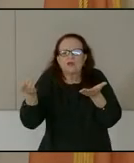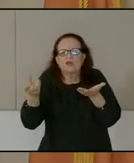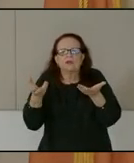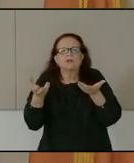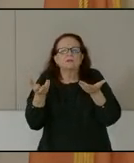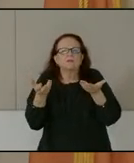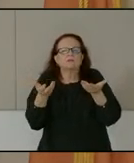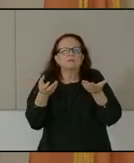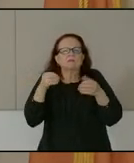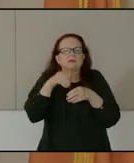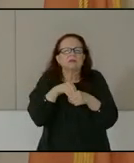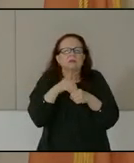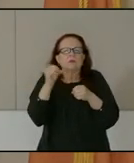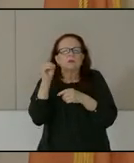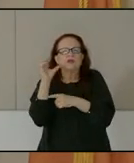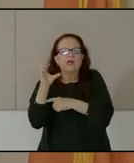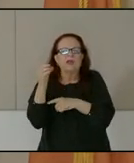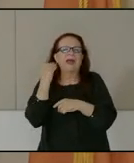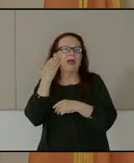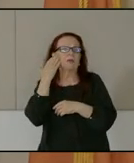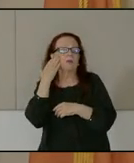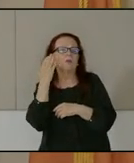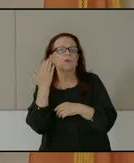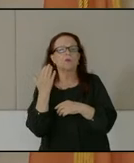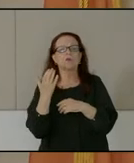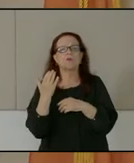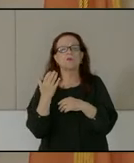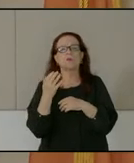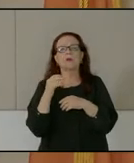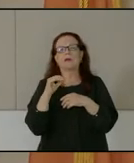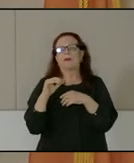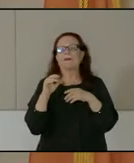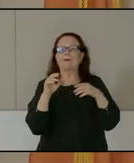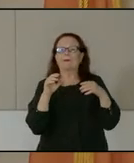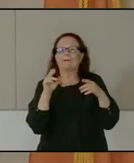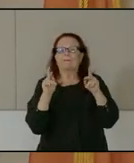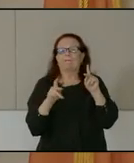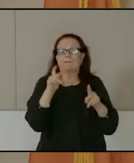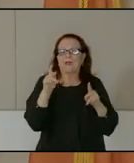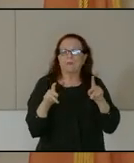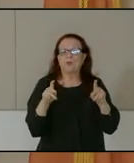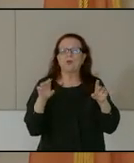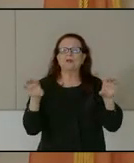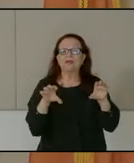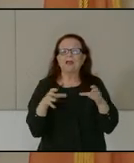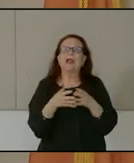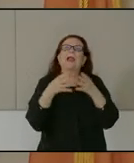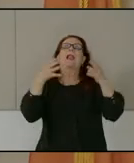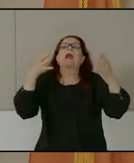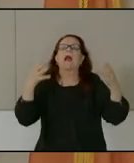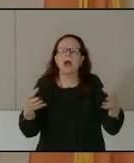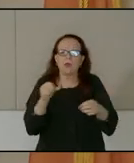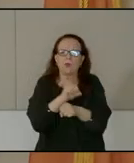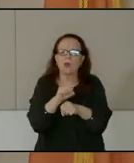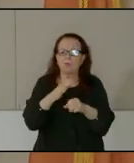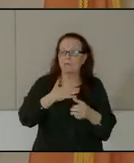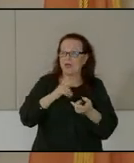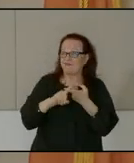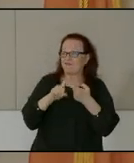Orange County. You know, I know that you know, people who did some heavy lift. I want to thank Masih, my friend